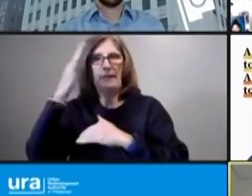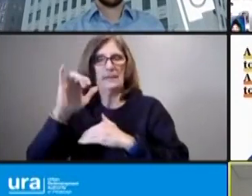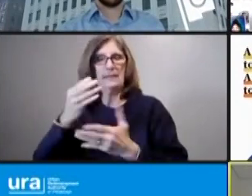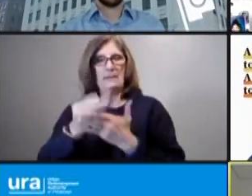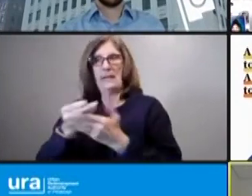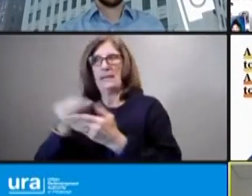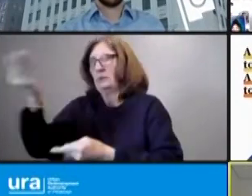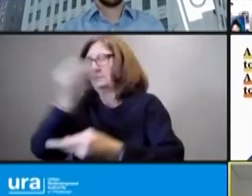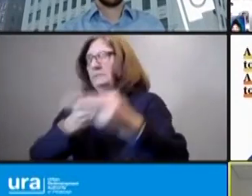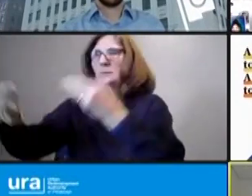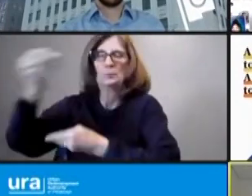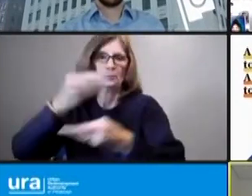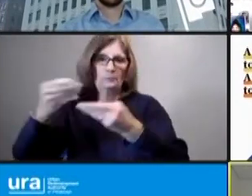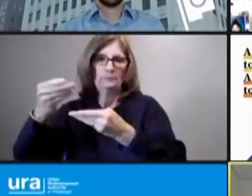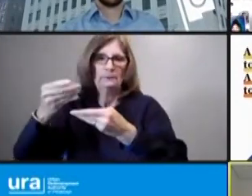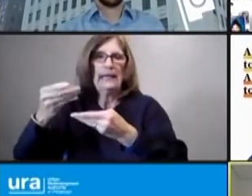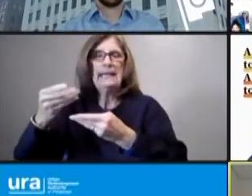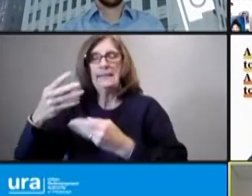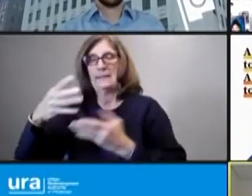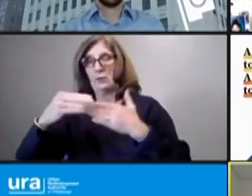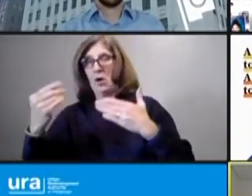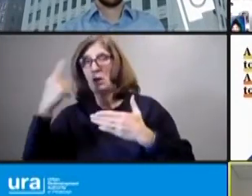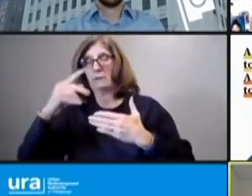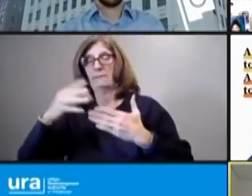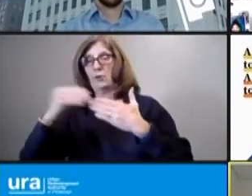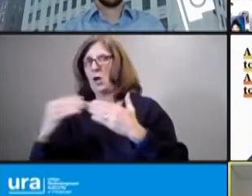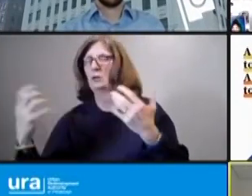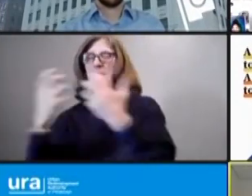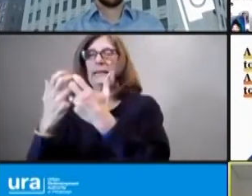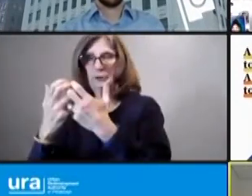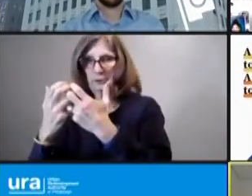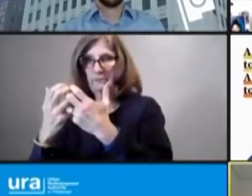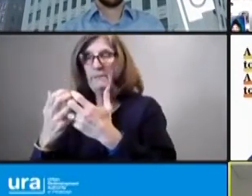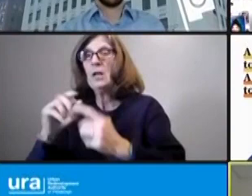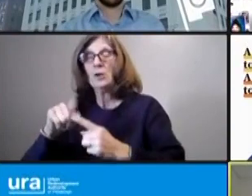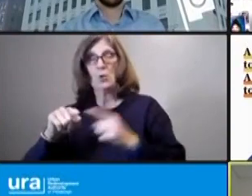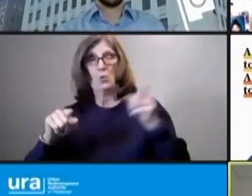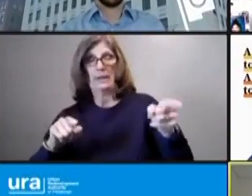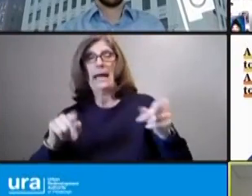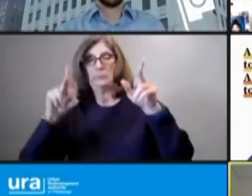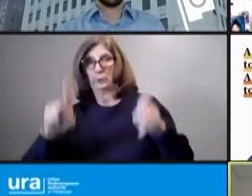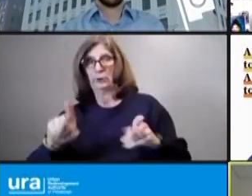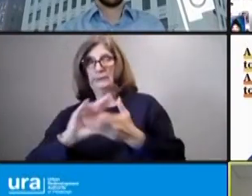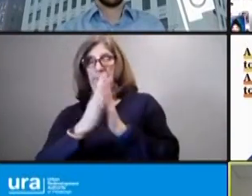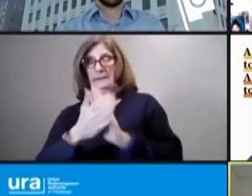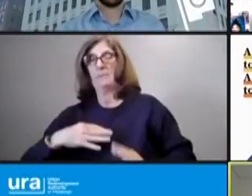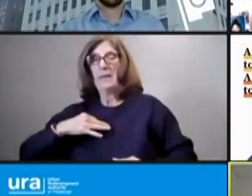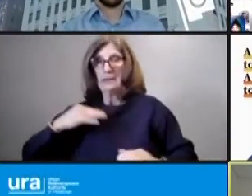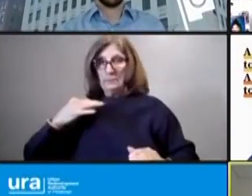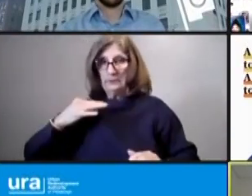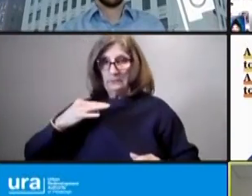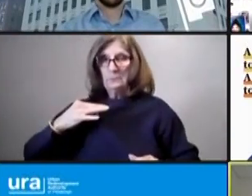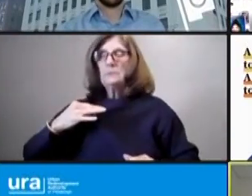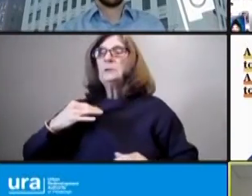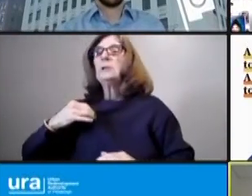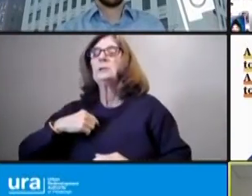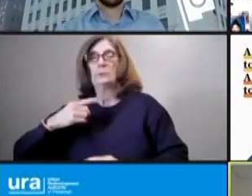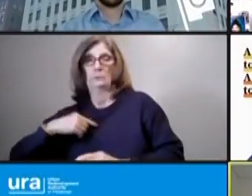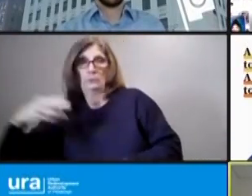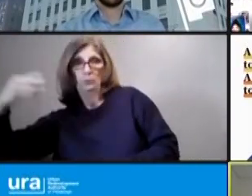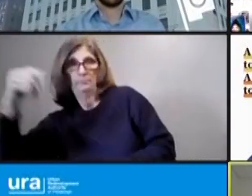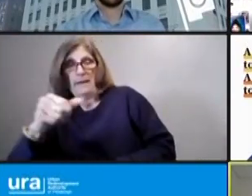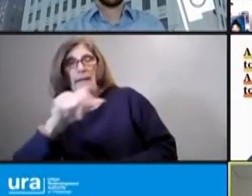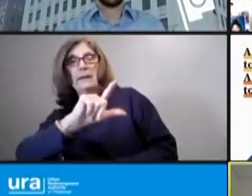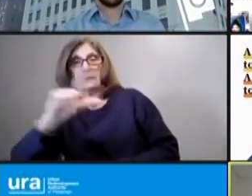it will be a dollar for dollar. So essentially, once we determine eligibility, we will then make payment to the landlord as well as to